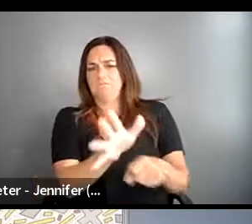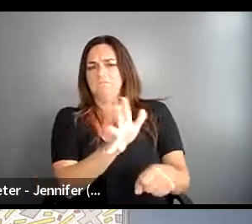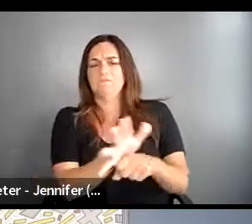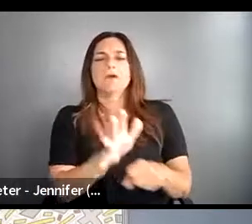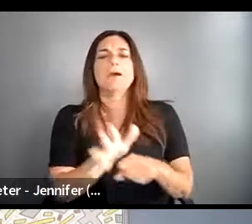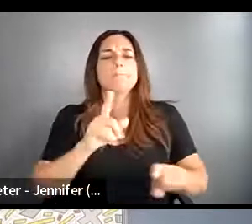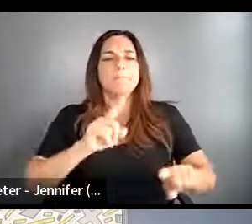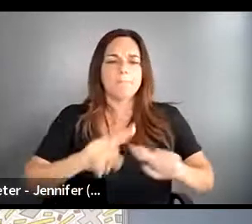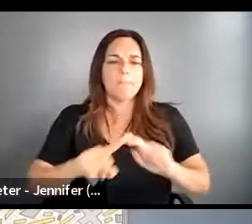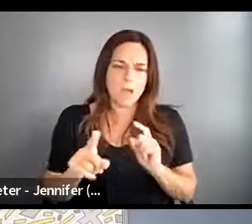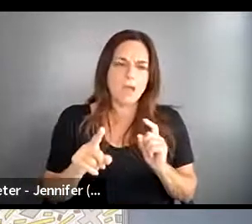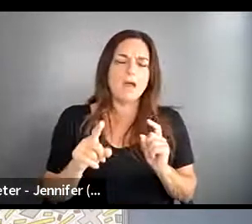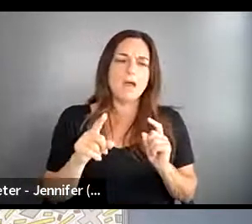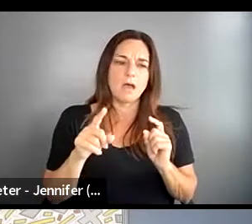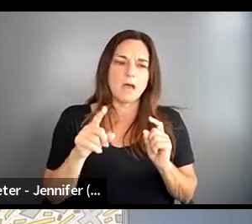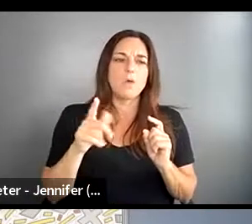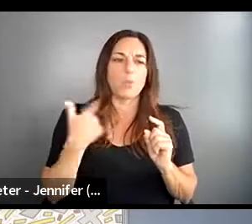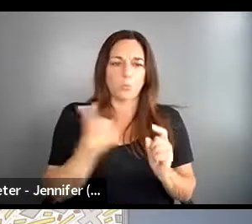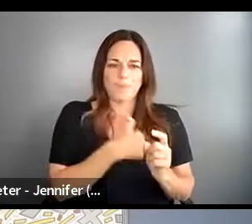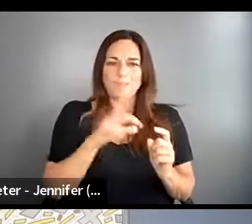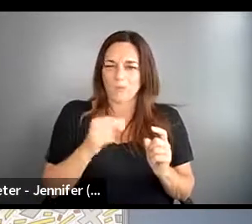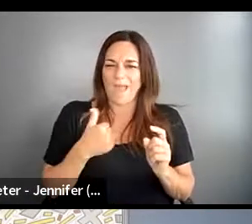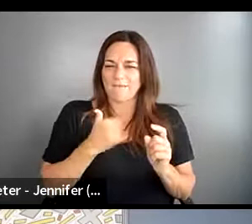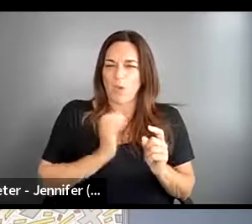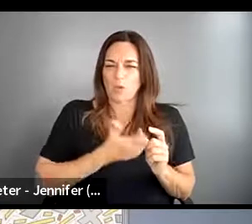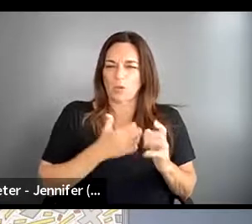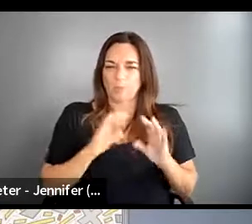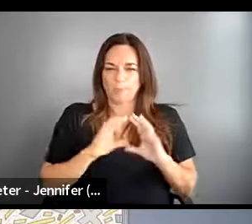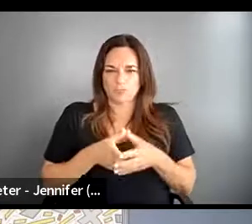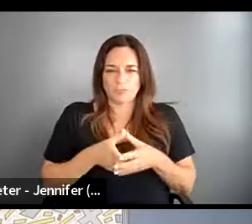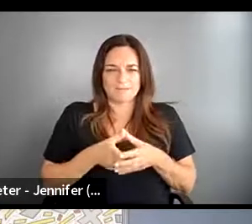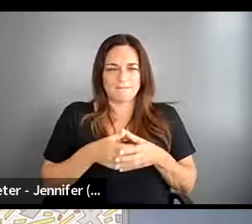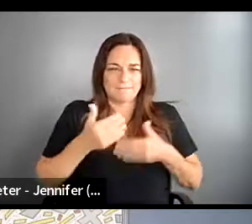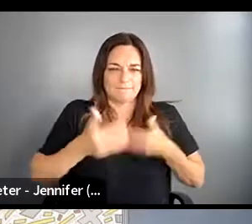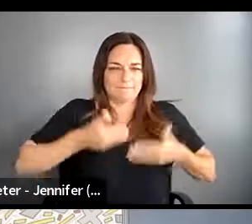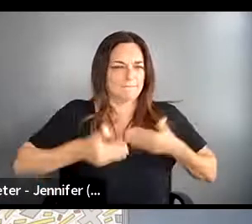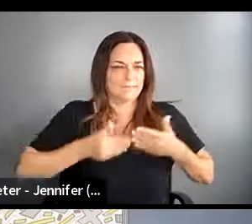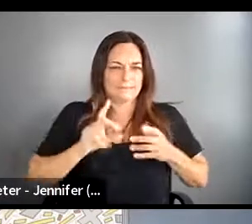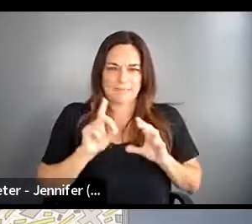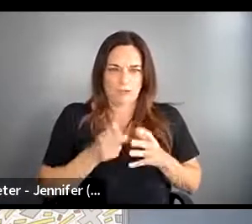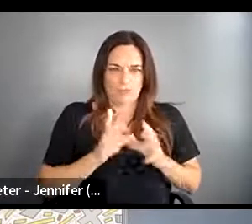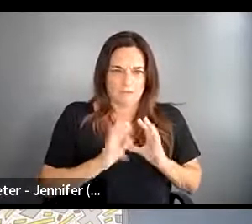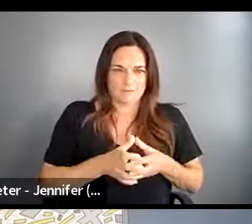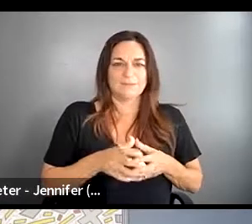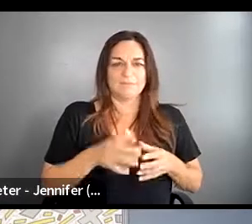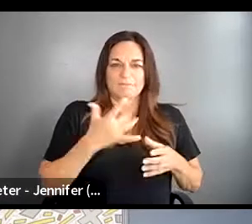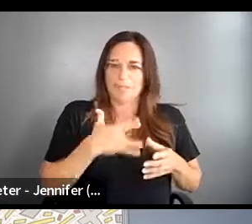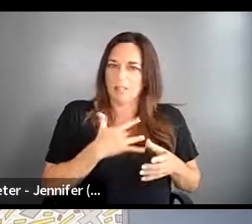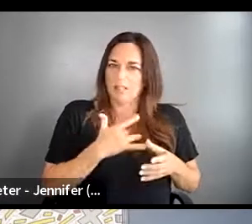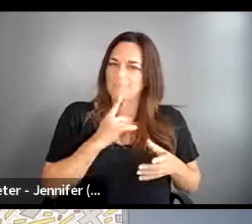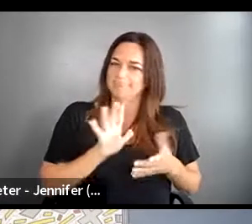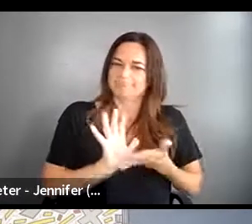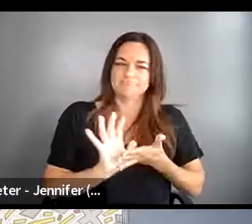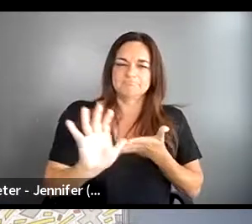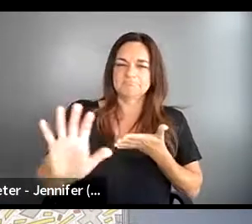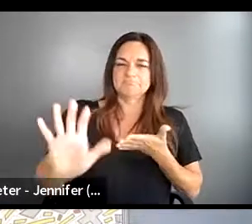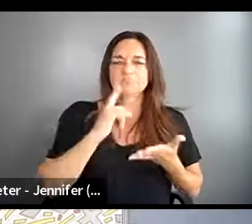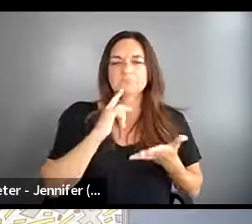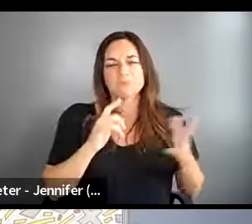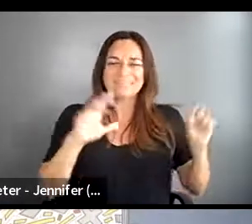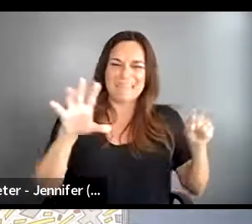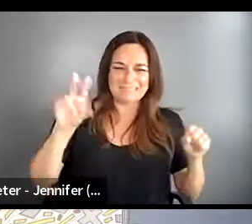progressive Democrats that are interested in pushing the ball as far as it'll go. So it's a yes